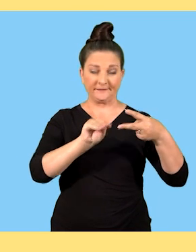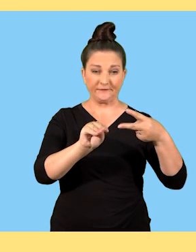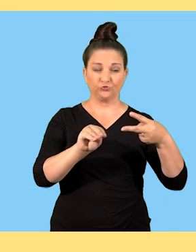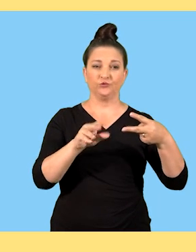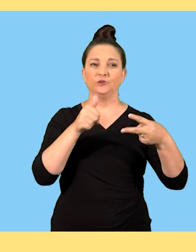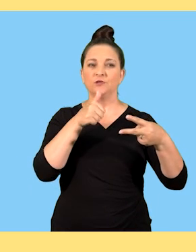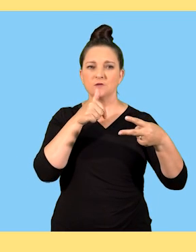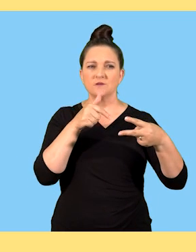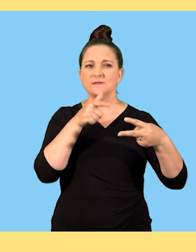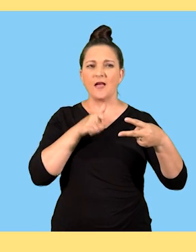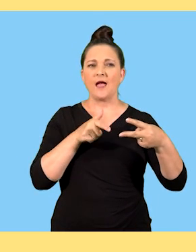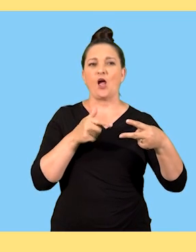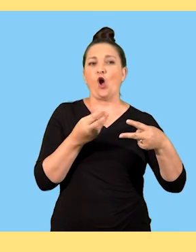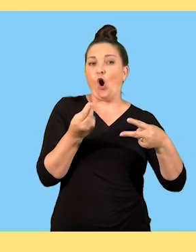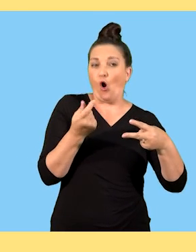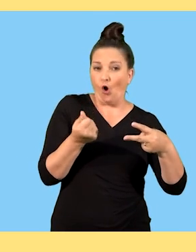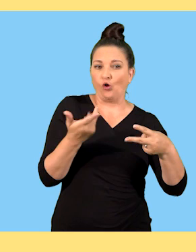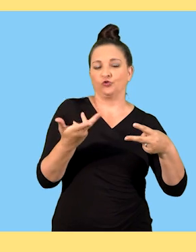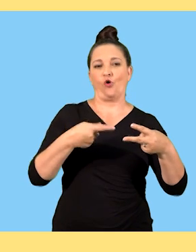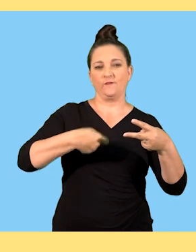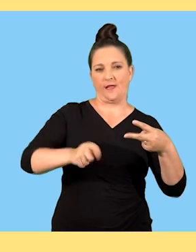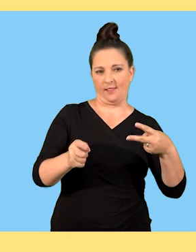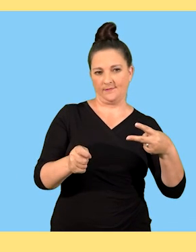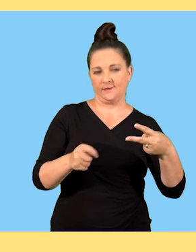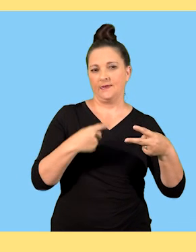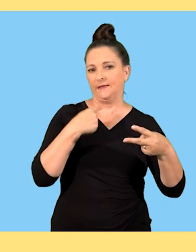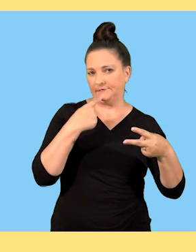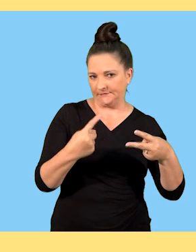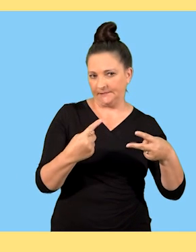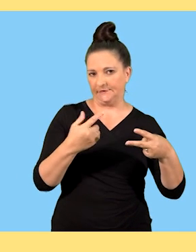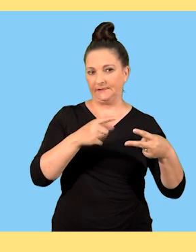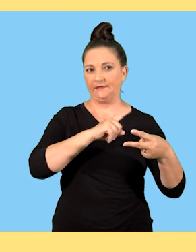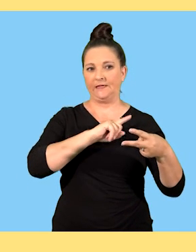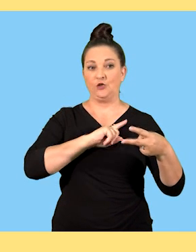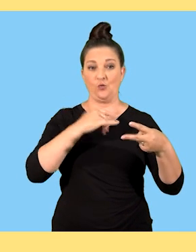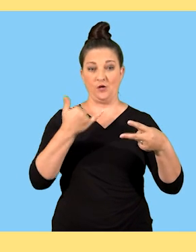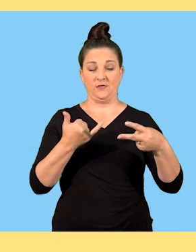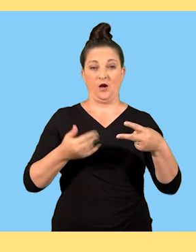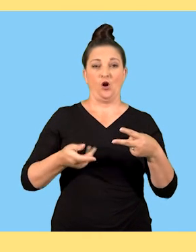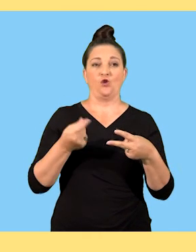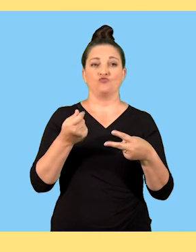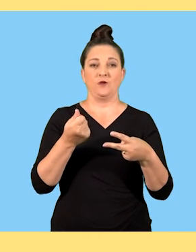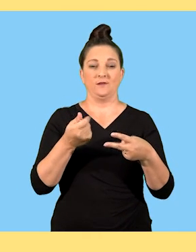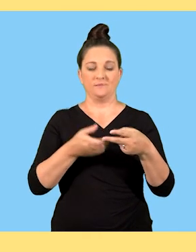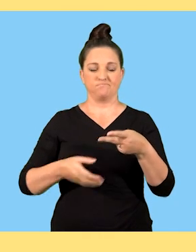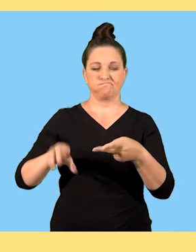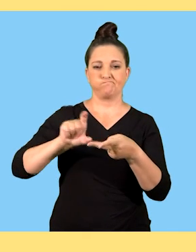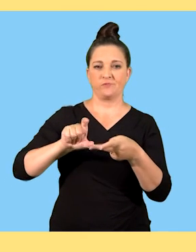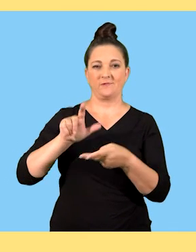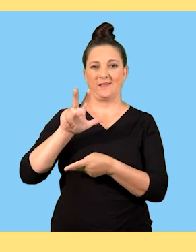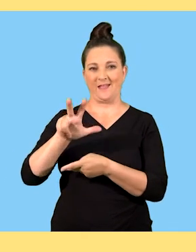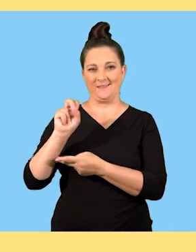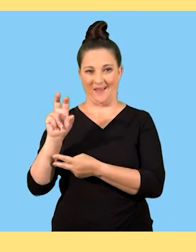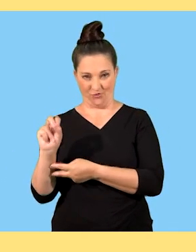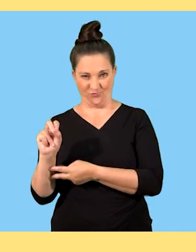sales, which is an expense. It increases on the debit side, so we come and then we credit it with 800. Remember